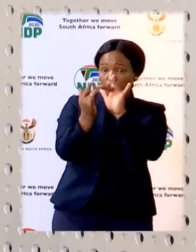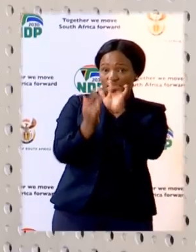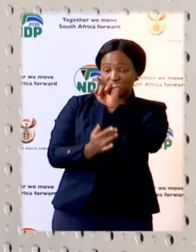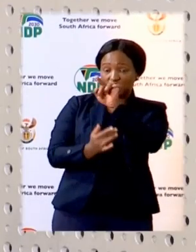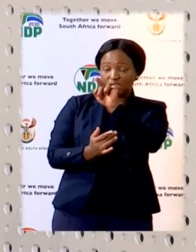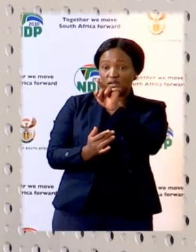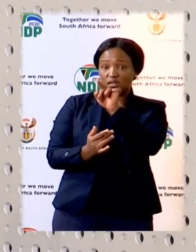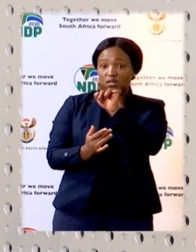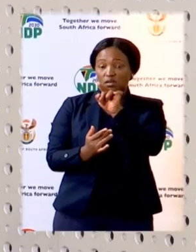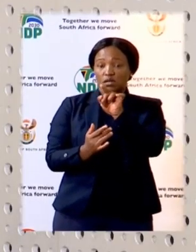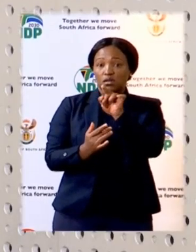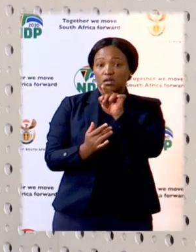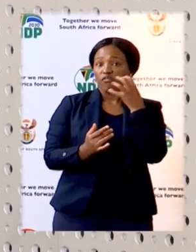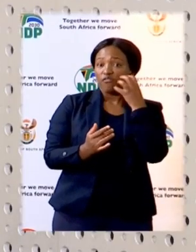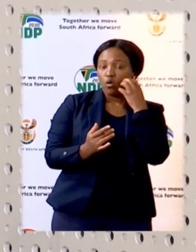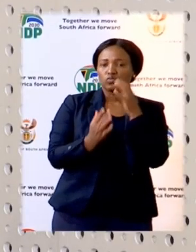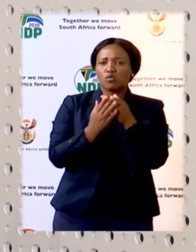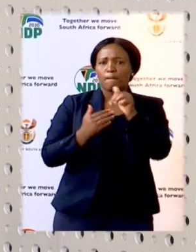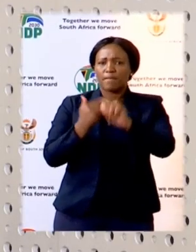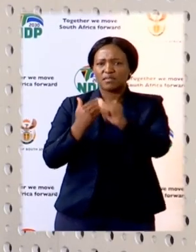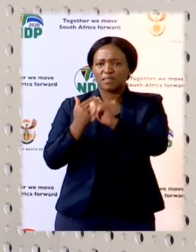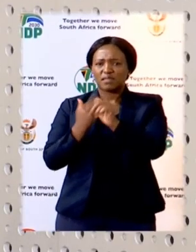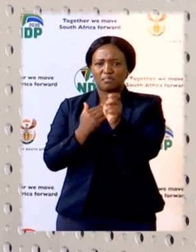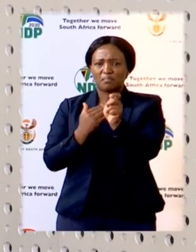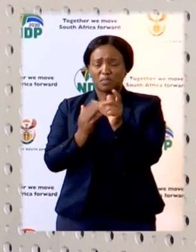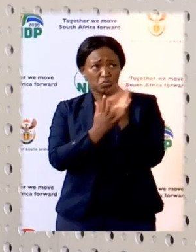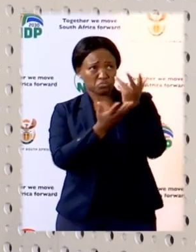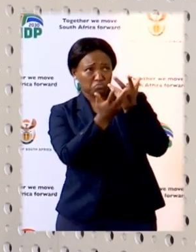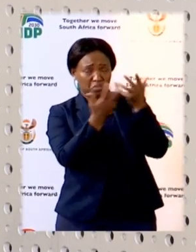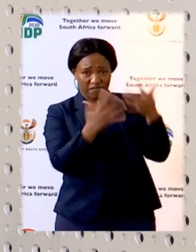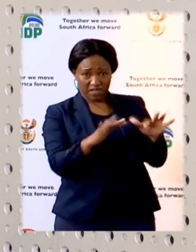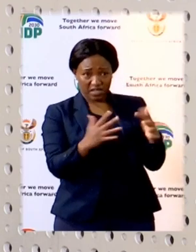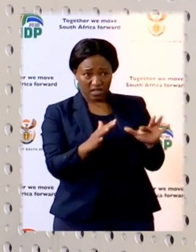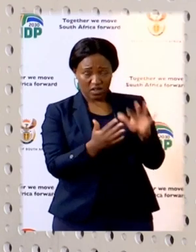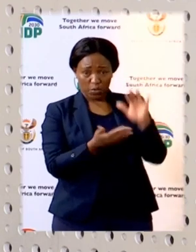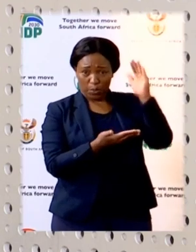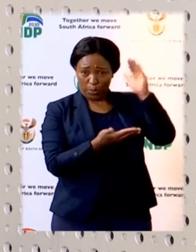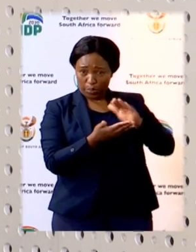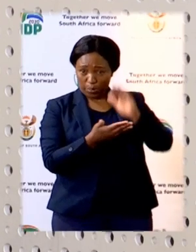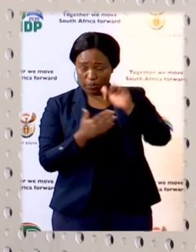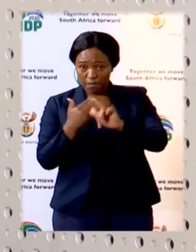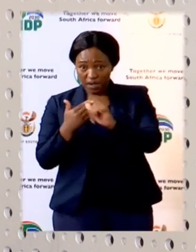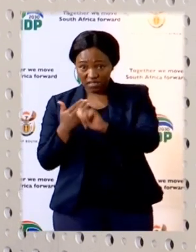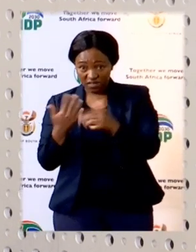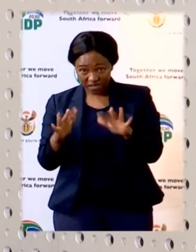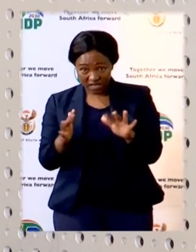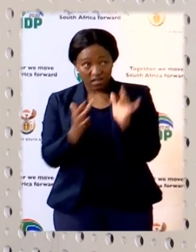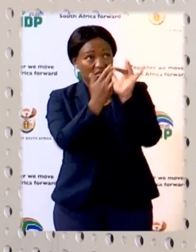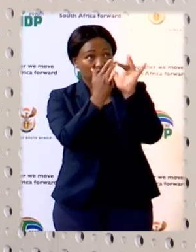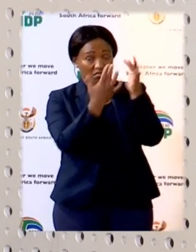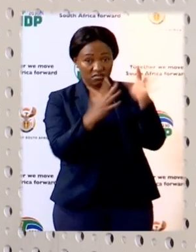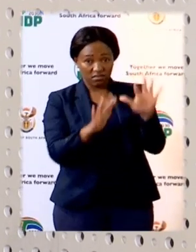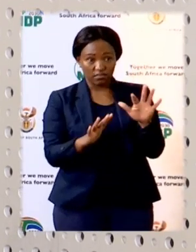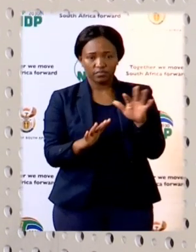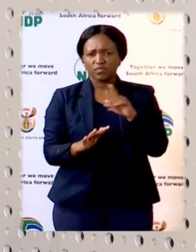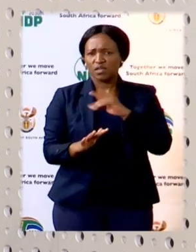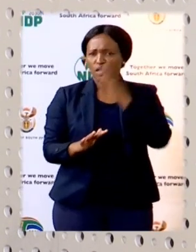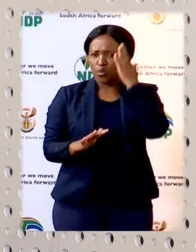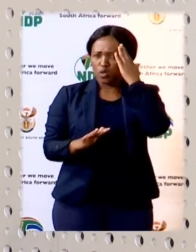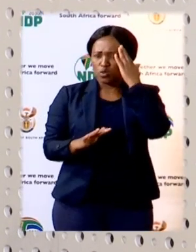their subscription fees for this period? You will know that there are a number